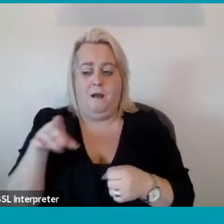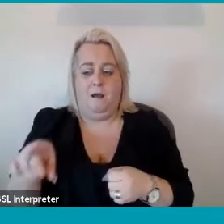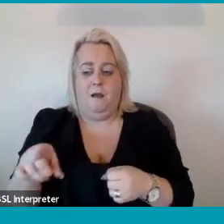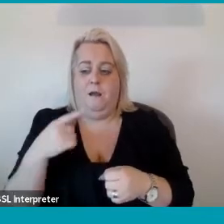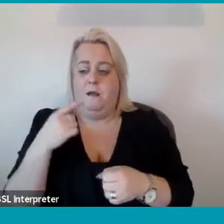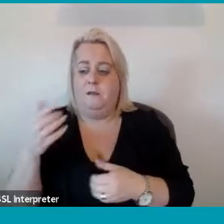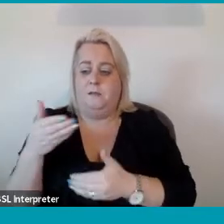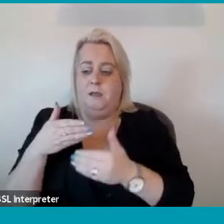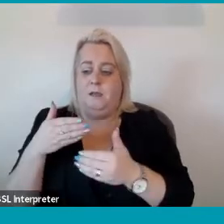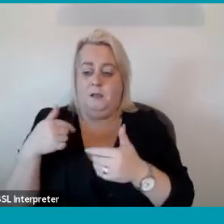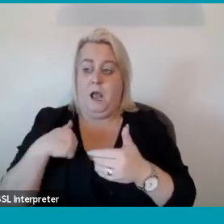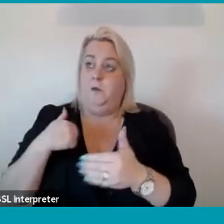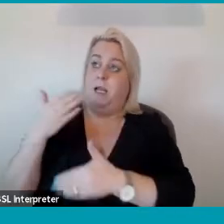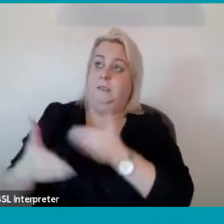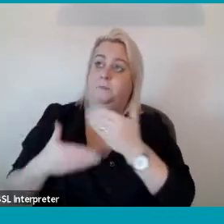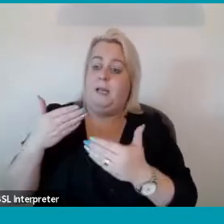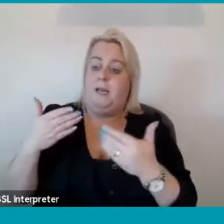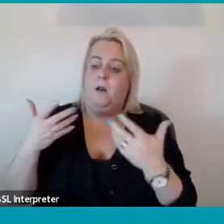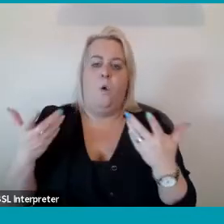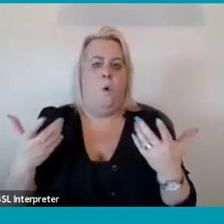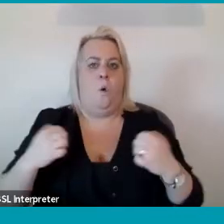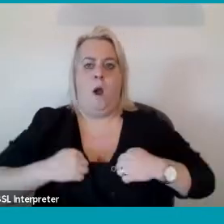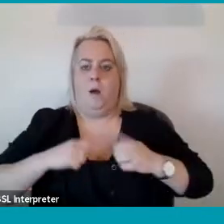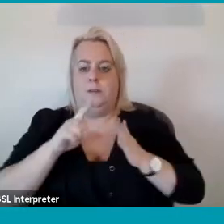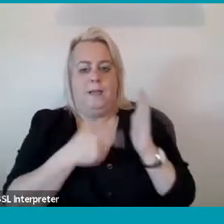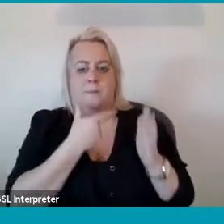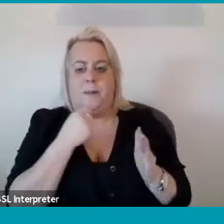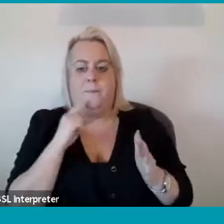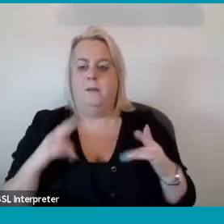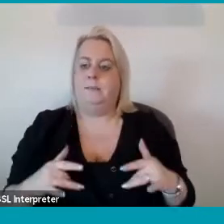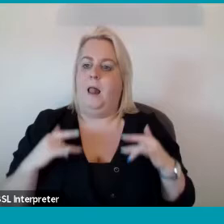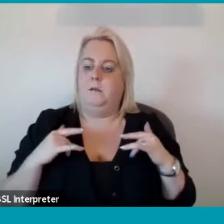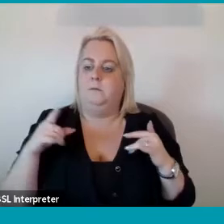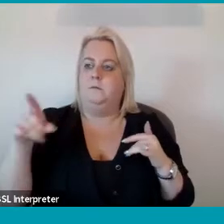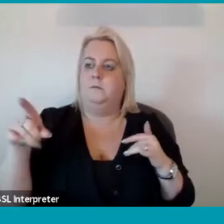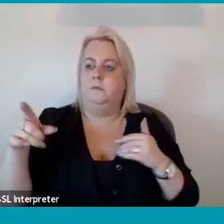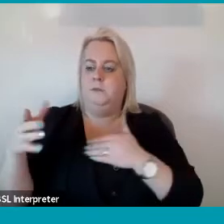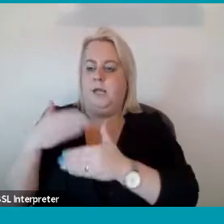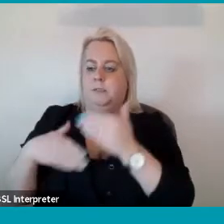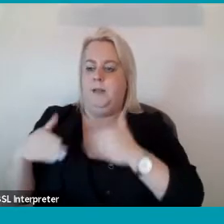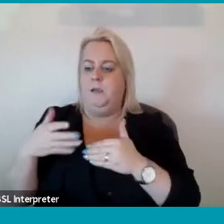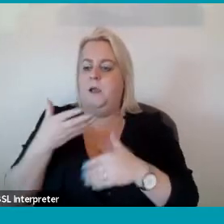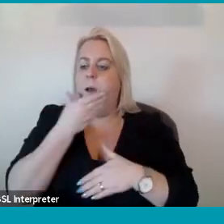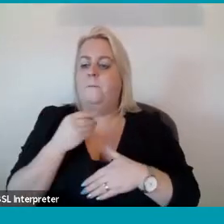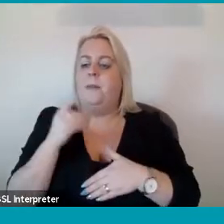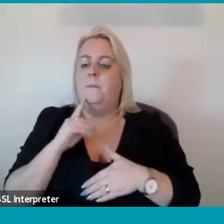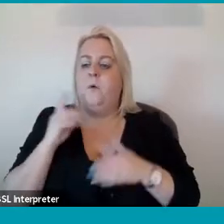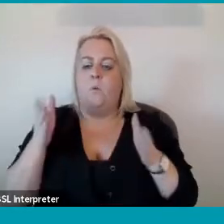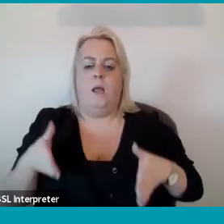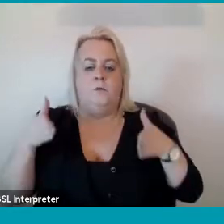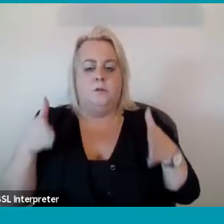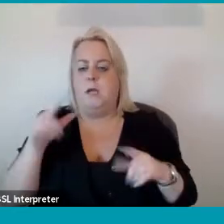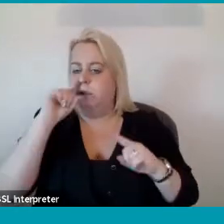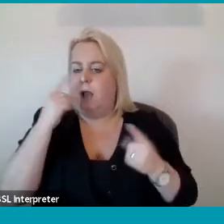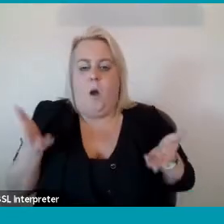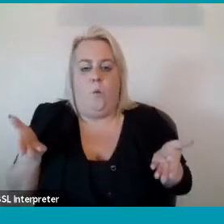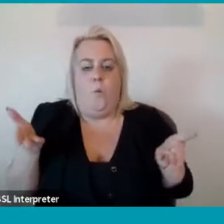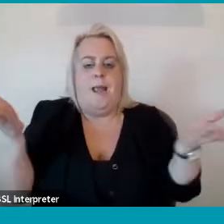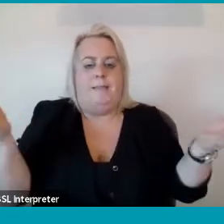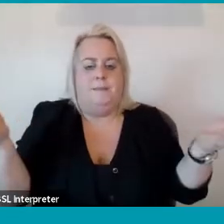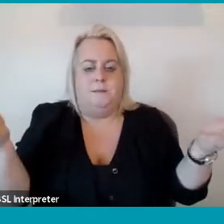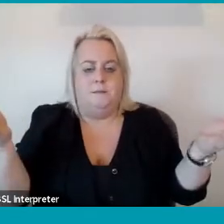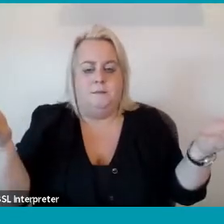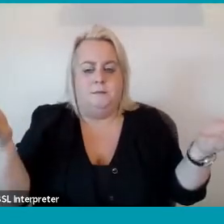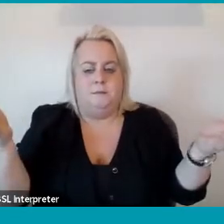are. And I remember her saying, well, that's all very well, but people in wheelchairs can't wait at tables.